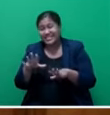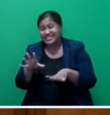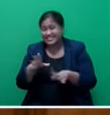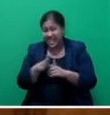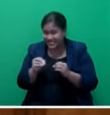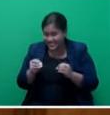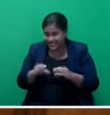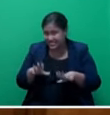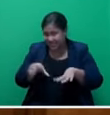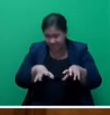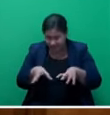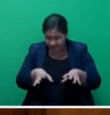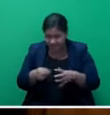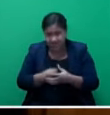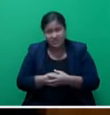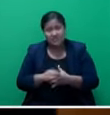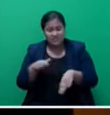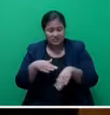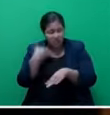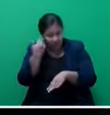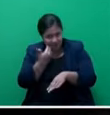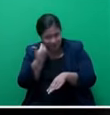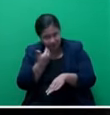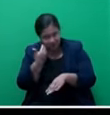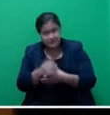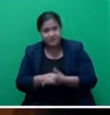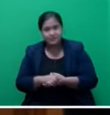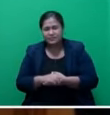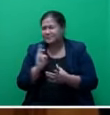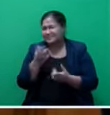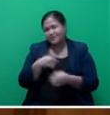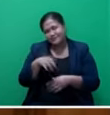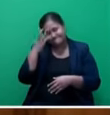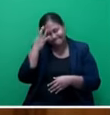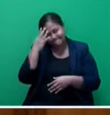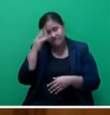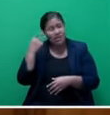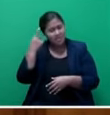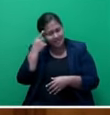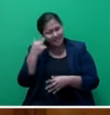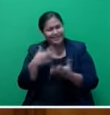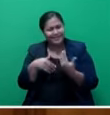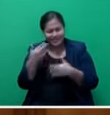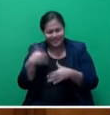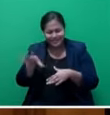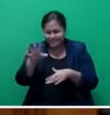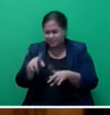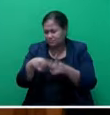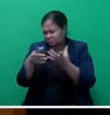prostitution or child pornography. I used to think it was only in those